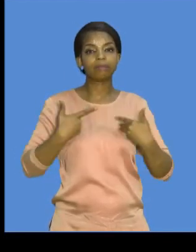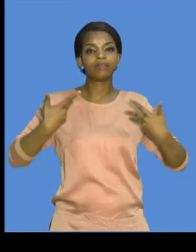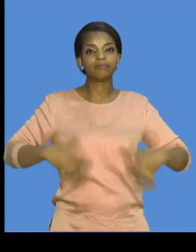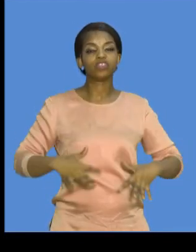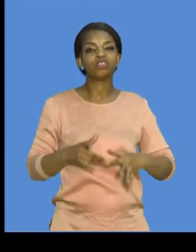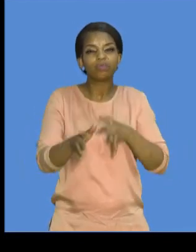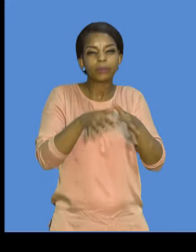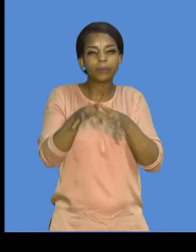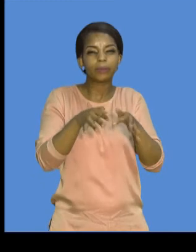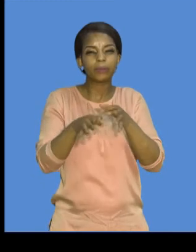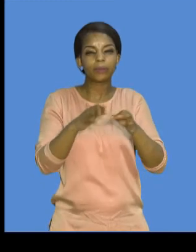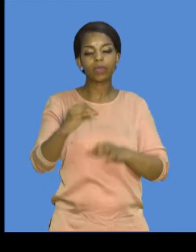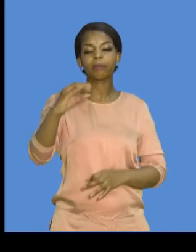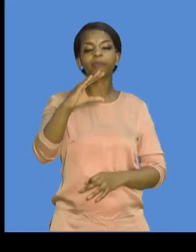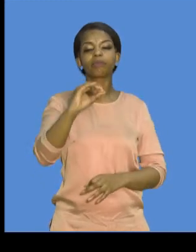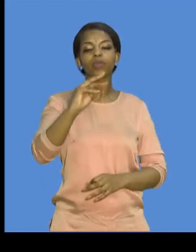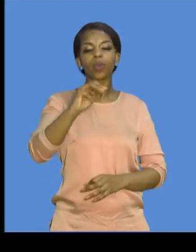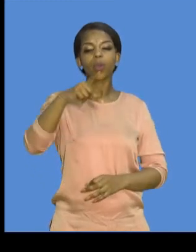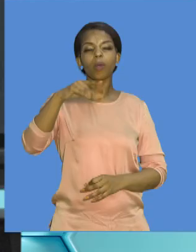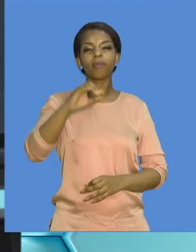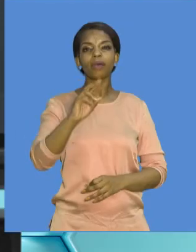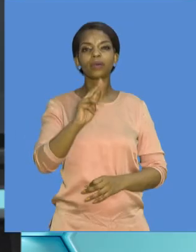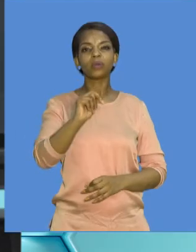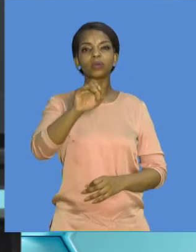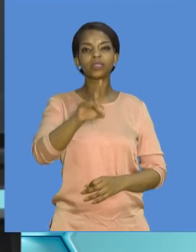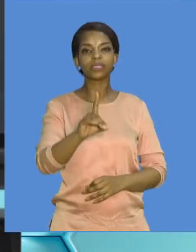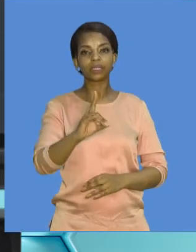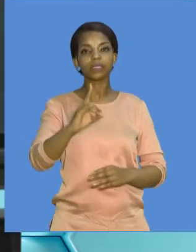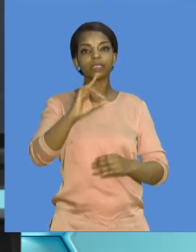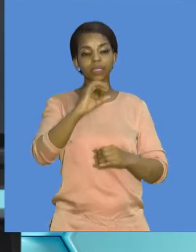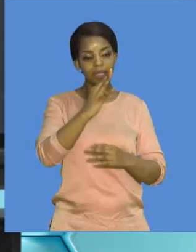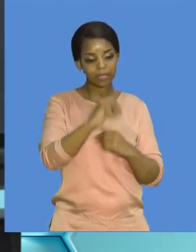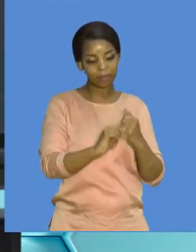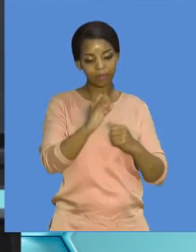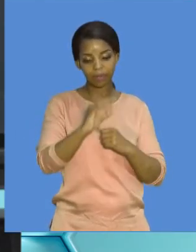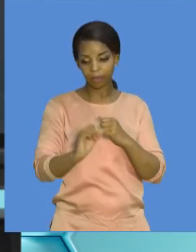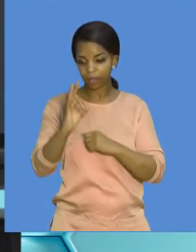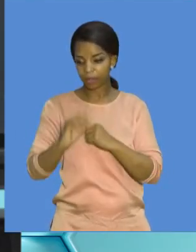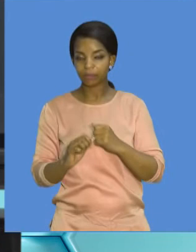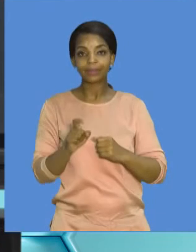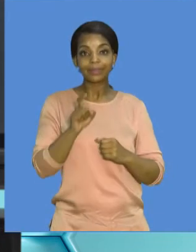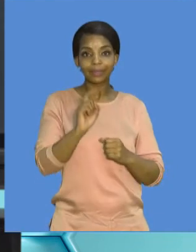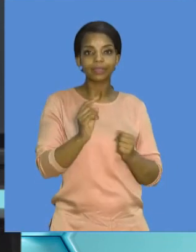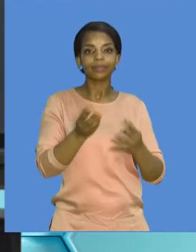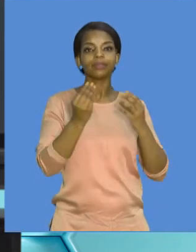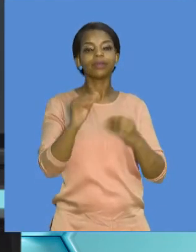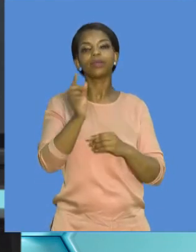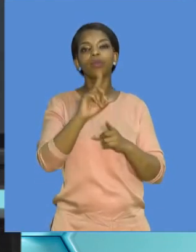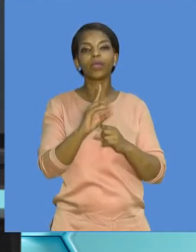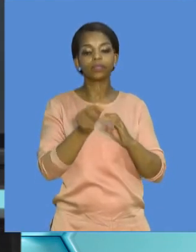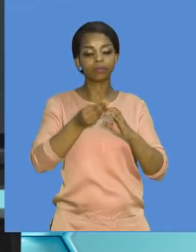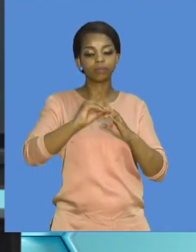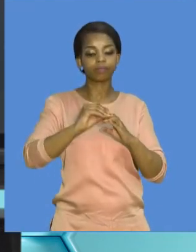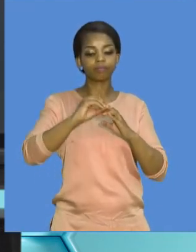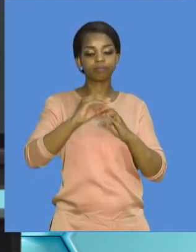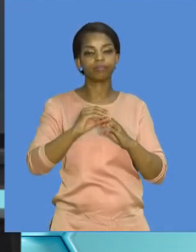compounded quarterly, just remember as well, has to do with how many quarters I have in a year, and I'm getting interest every 3